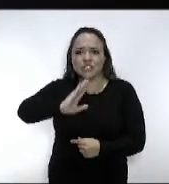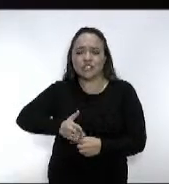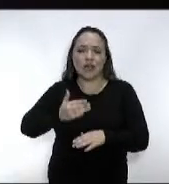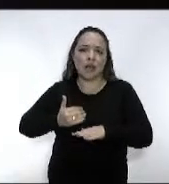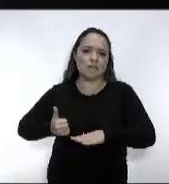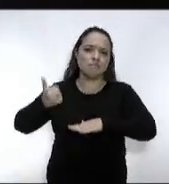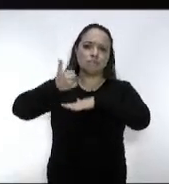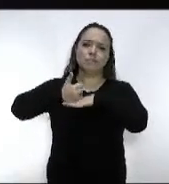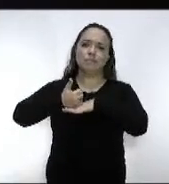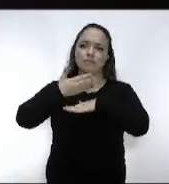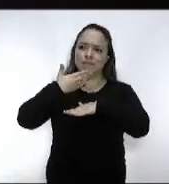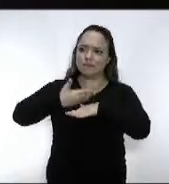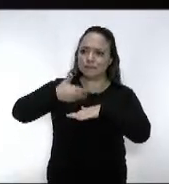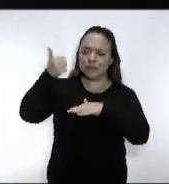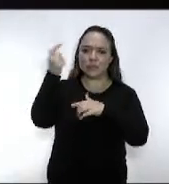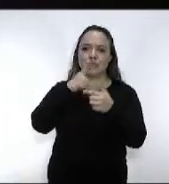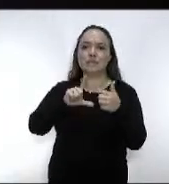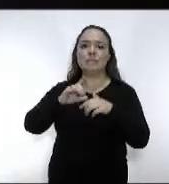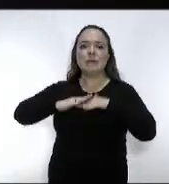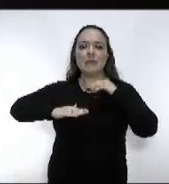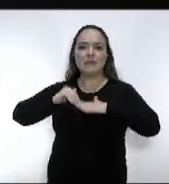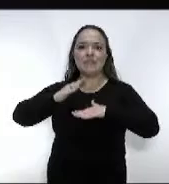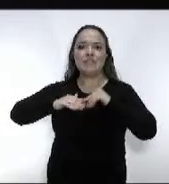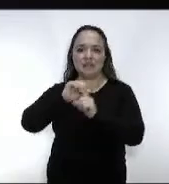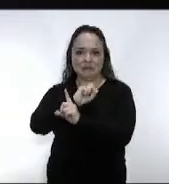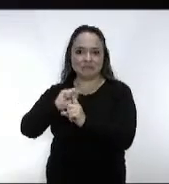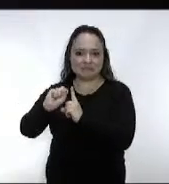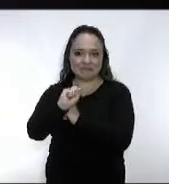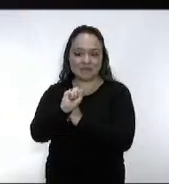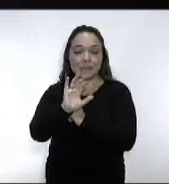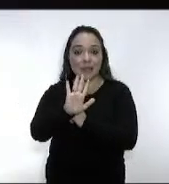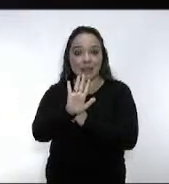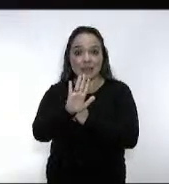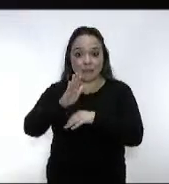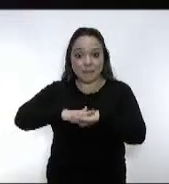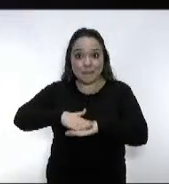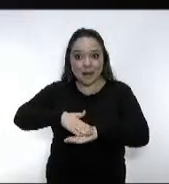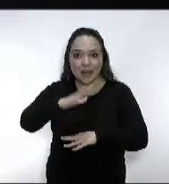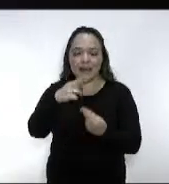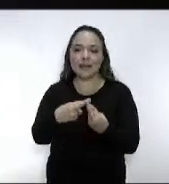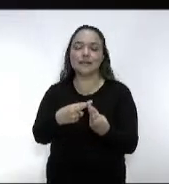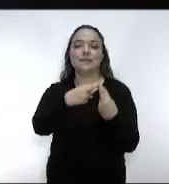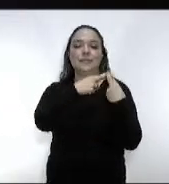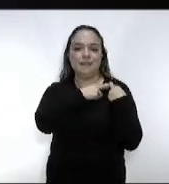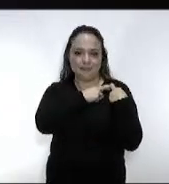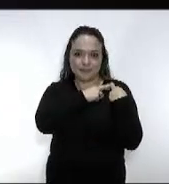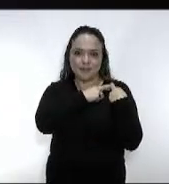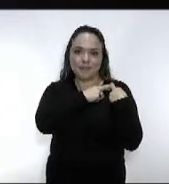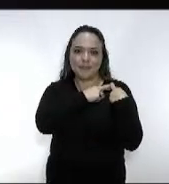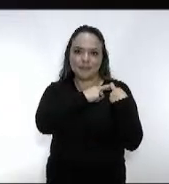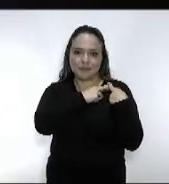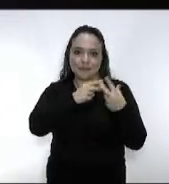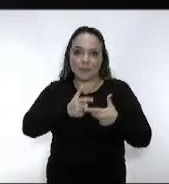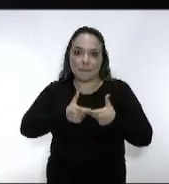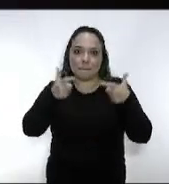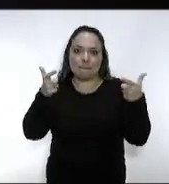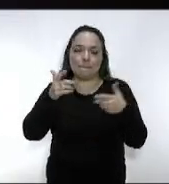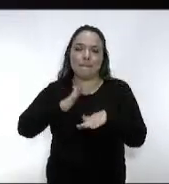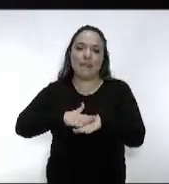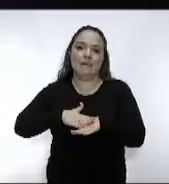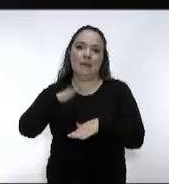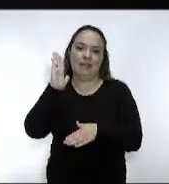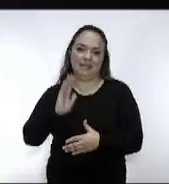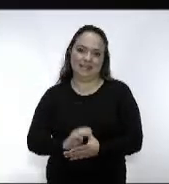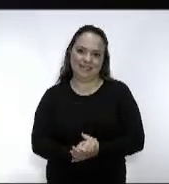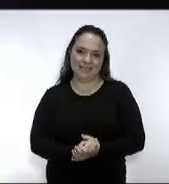have a highlight role, and you have a responsibility that is even